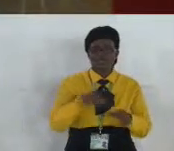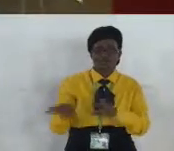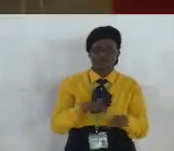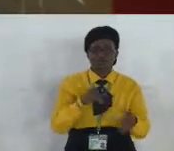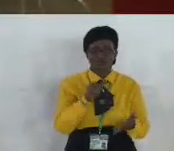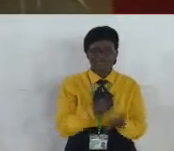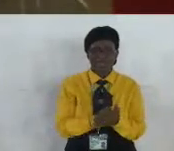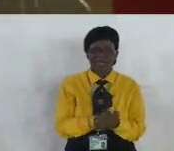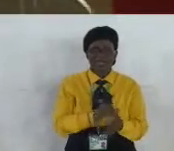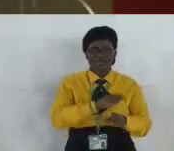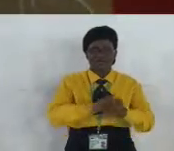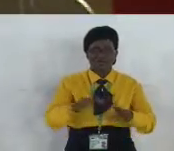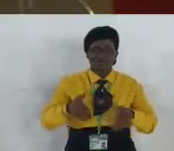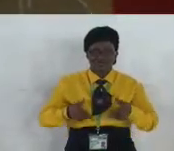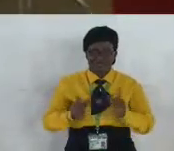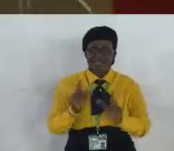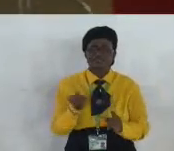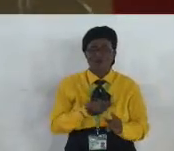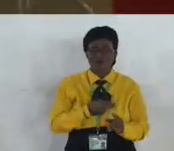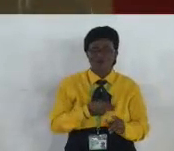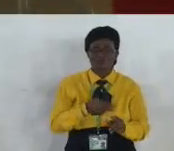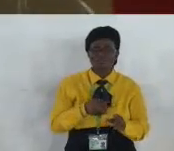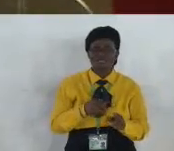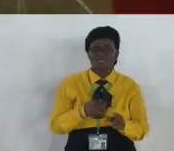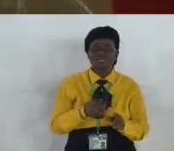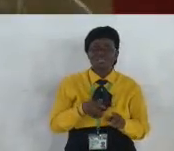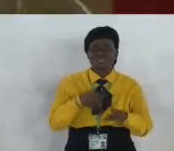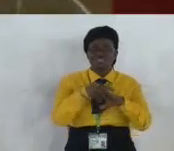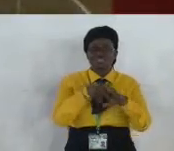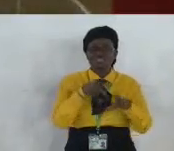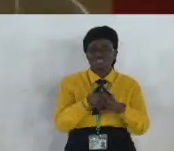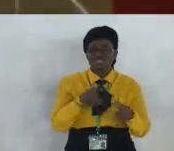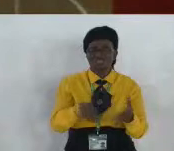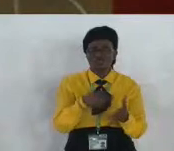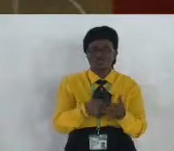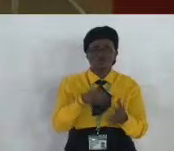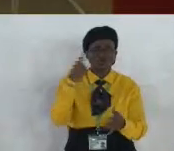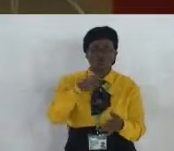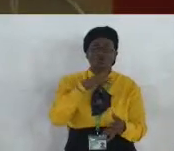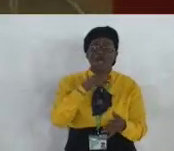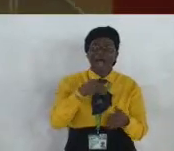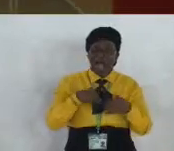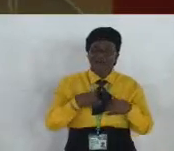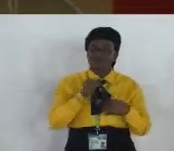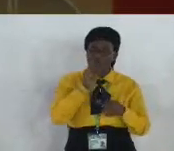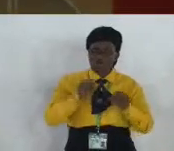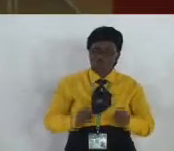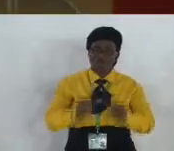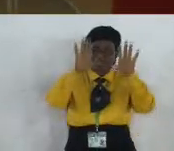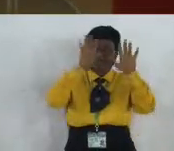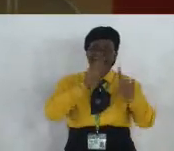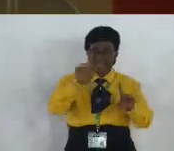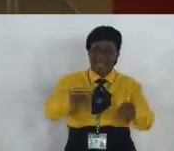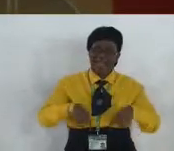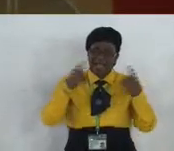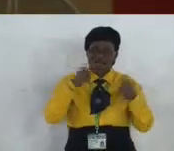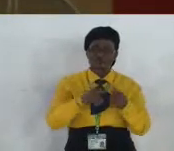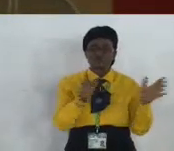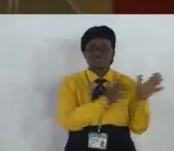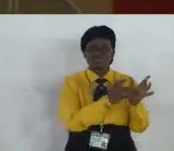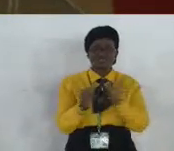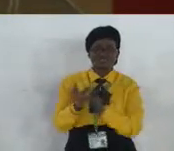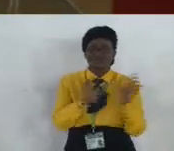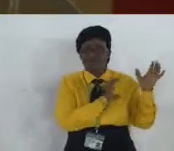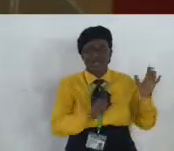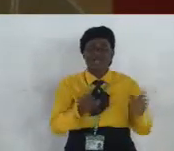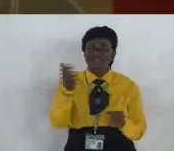us cheat those who have not even surrendered their life to Jesus Christ. Because there's only one prayer that a sinner can pray